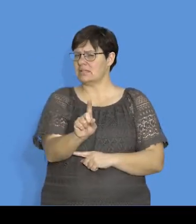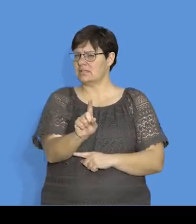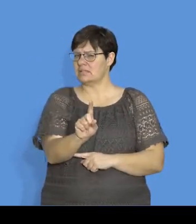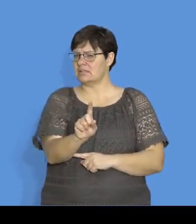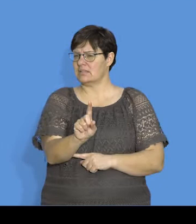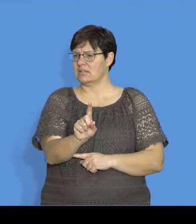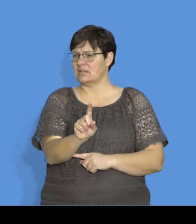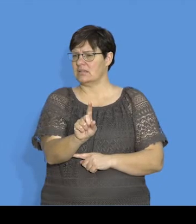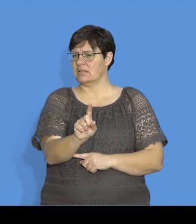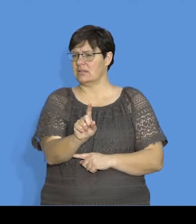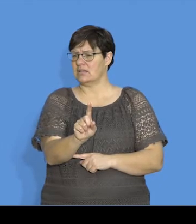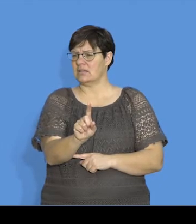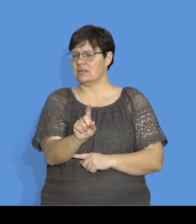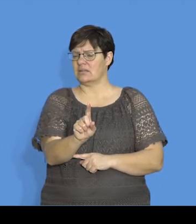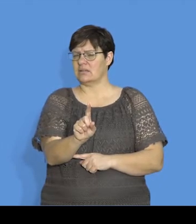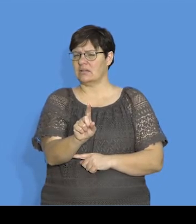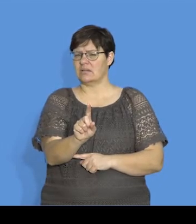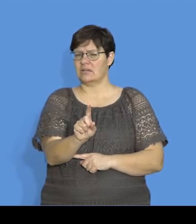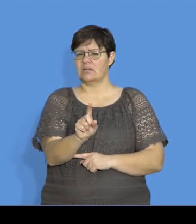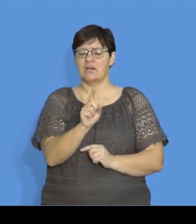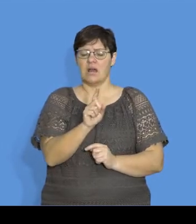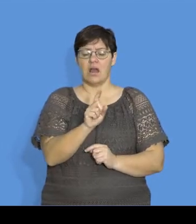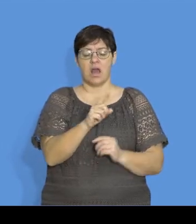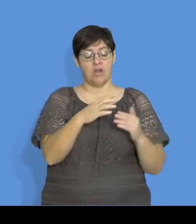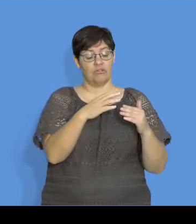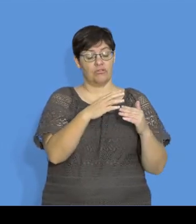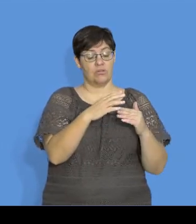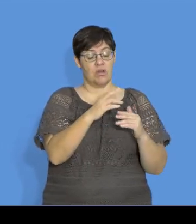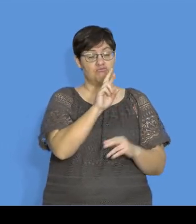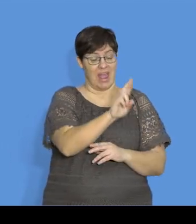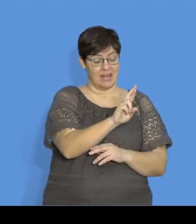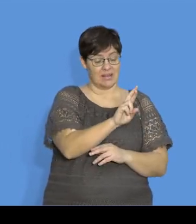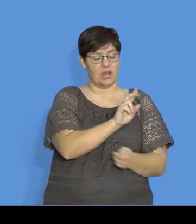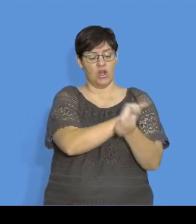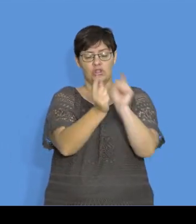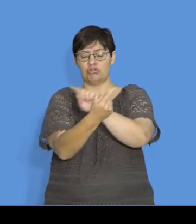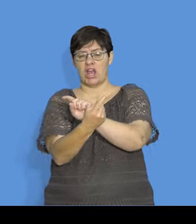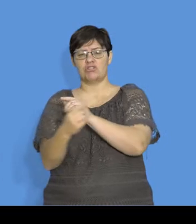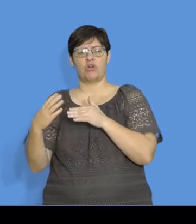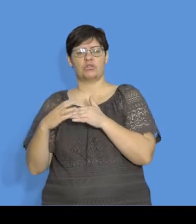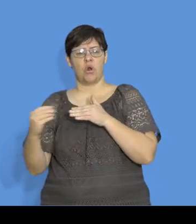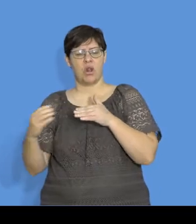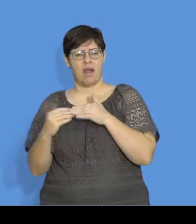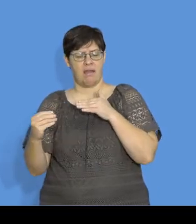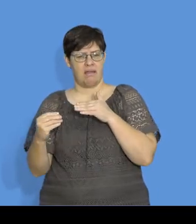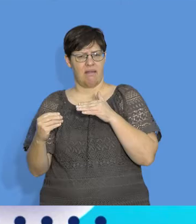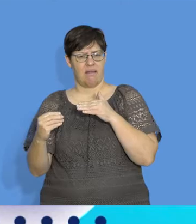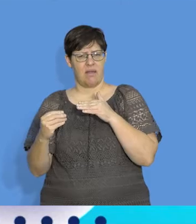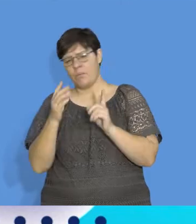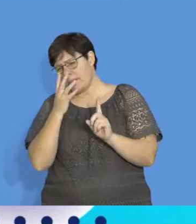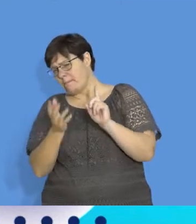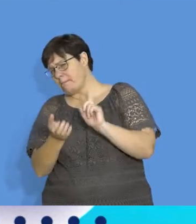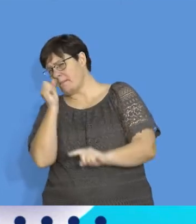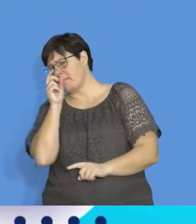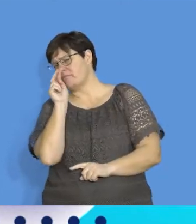change to dollar-rand exchange rate? How can we really predict?